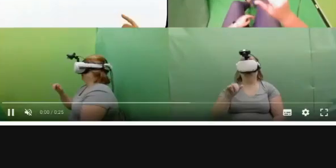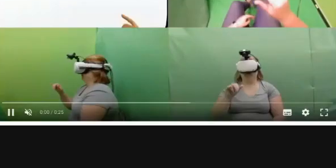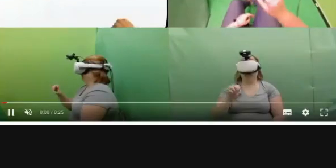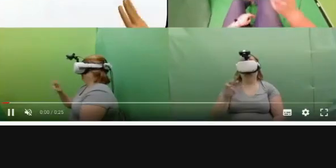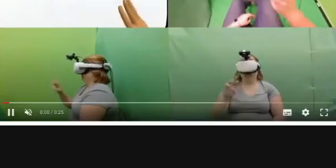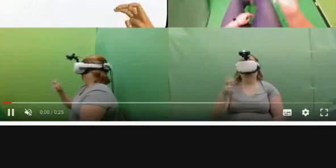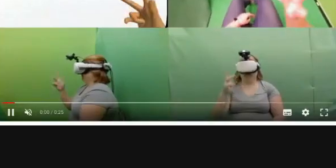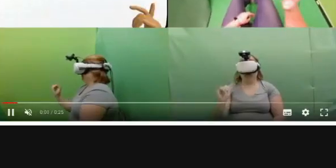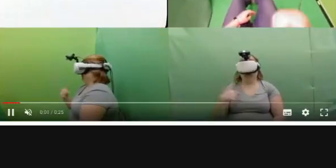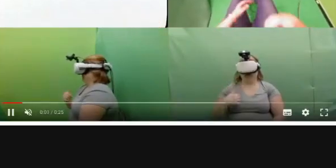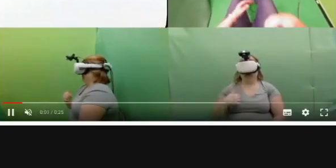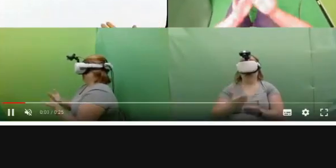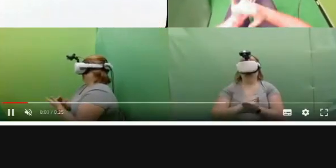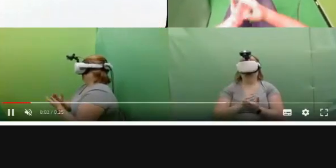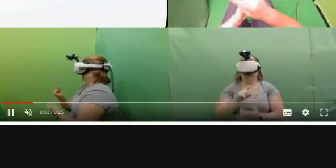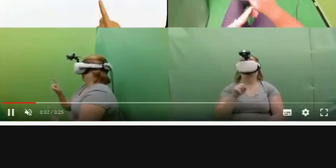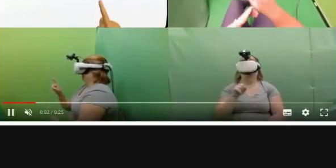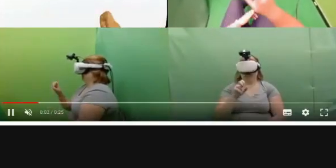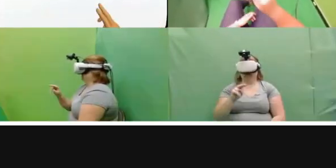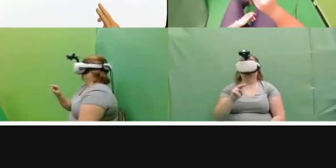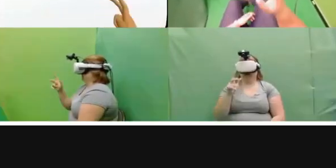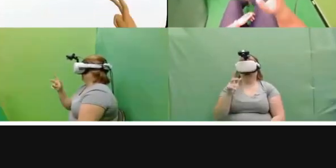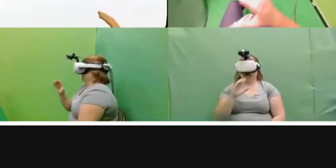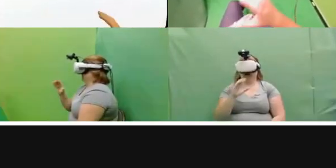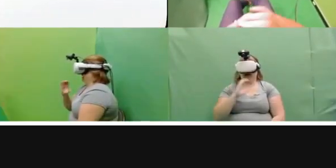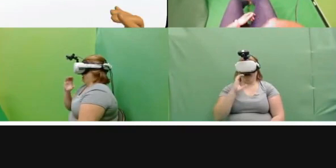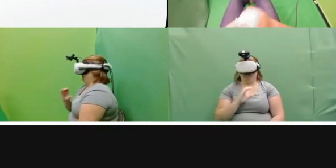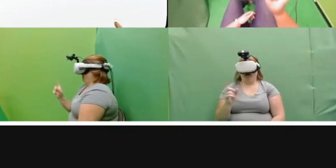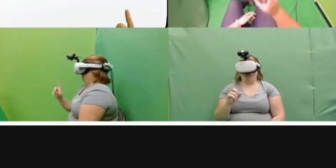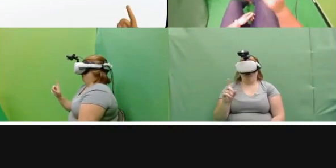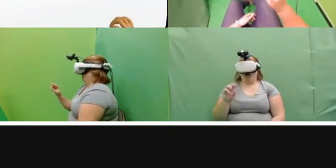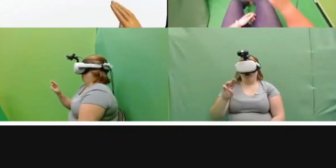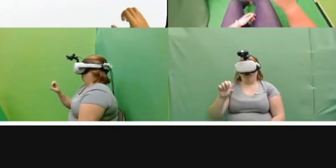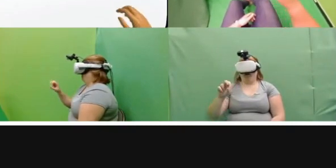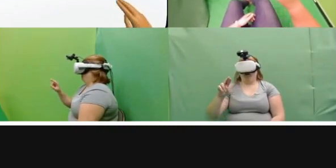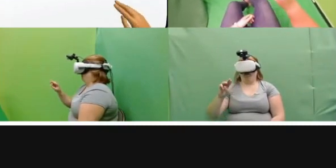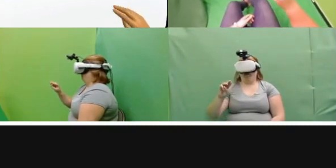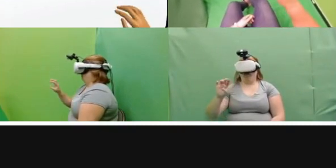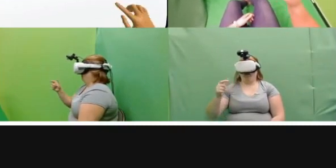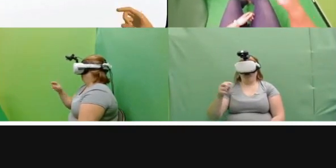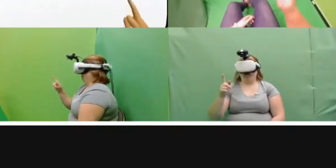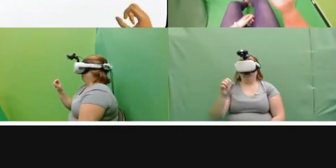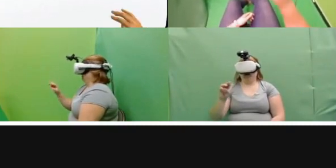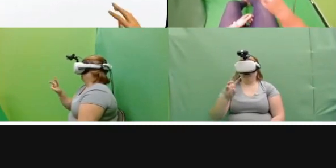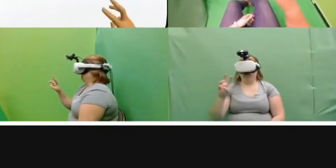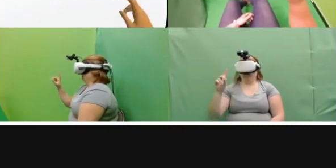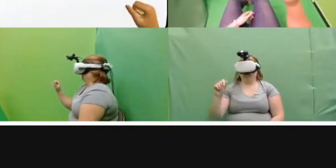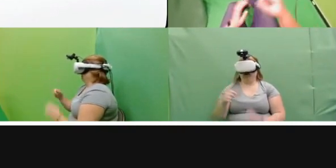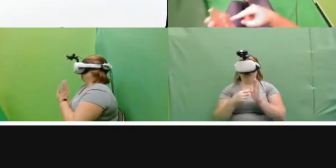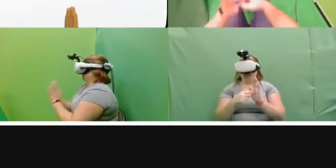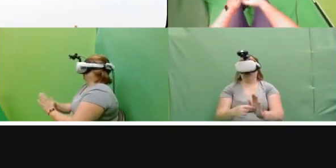see now some examples of what I have obtained. As you can see here down, you can see the frontal and side view of